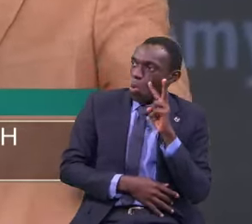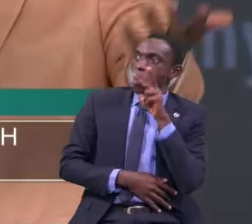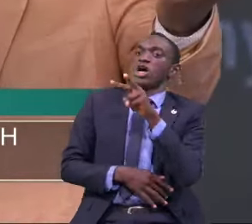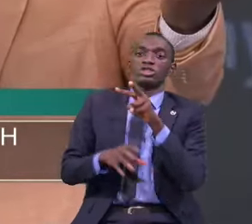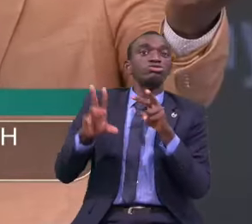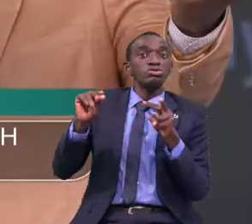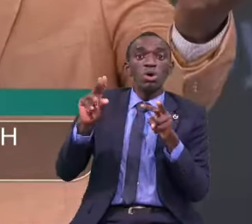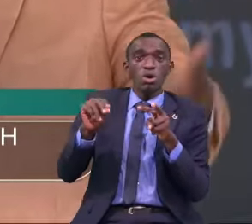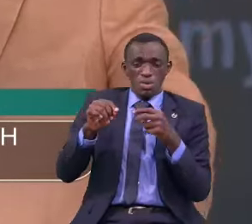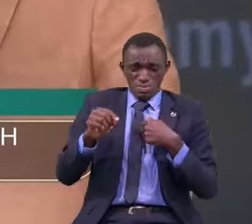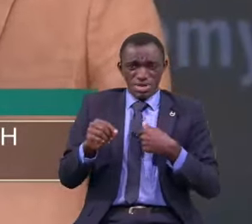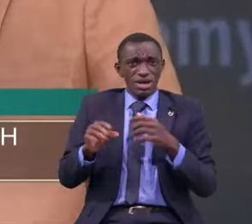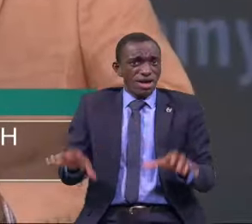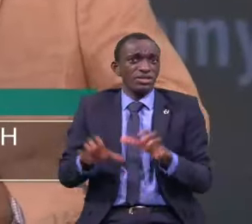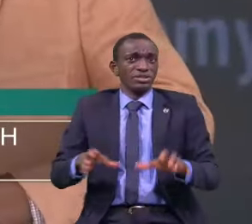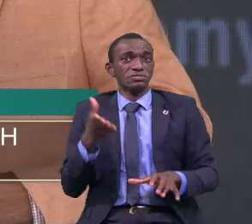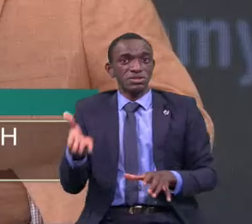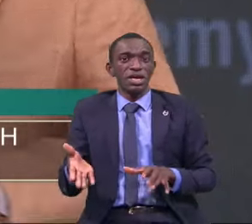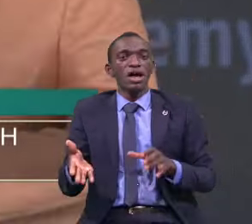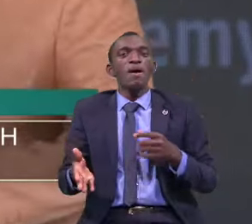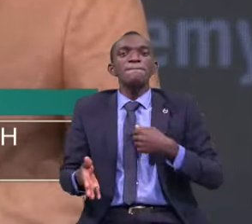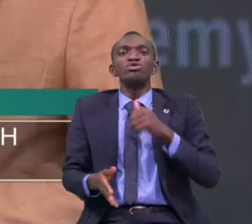You're not in life as a spectator.